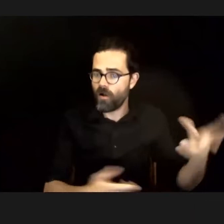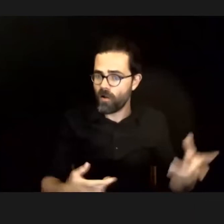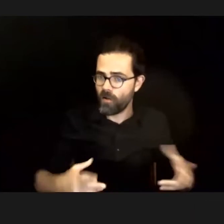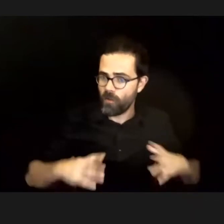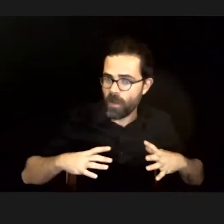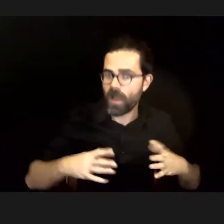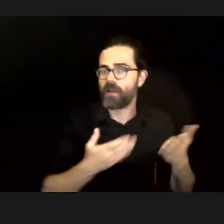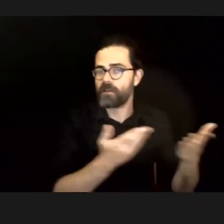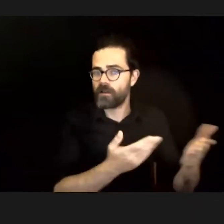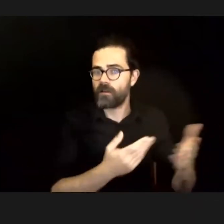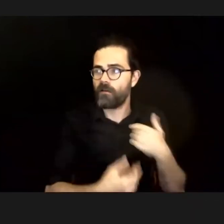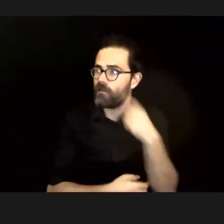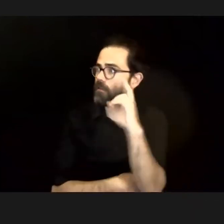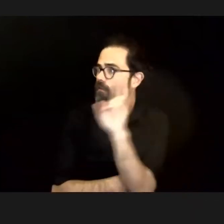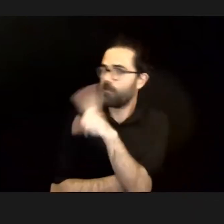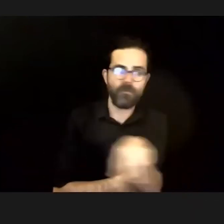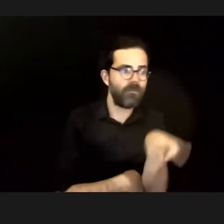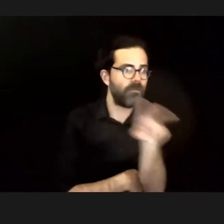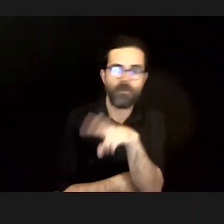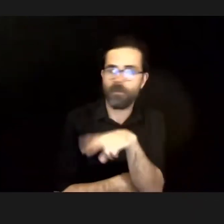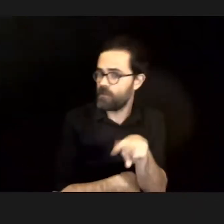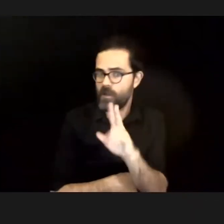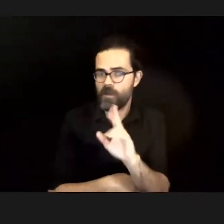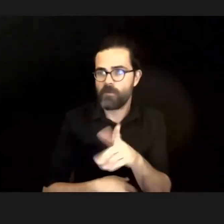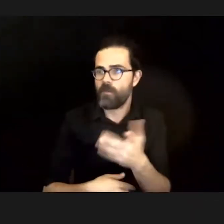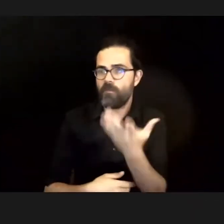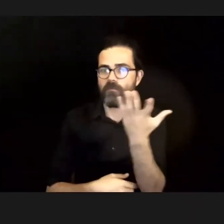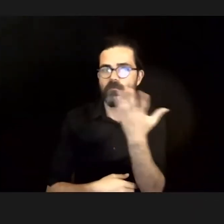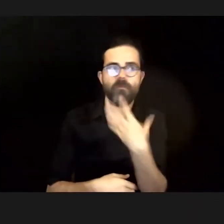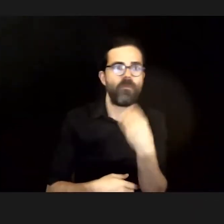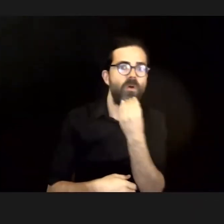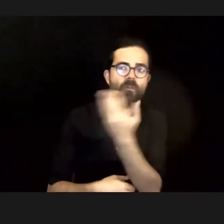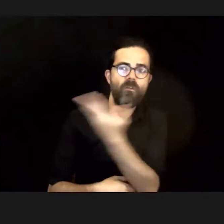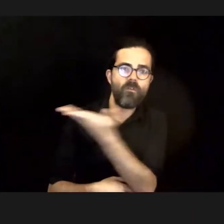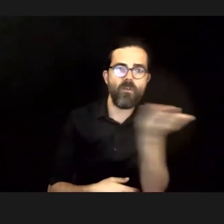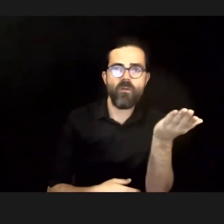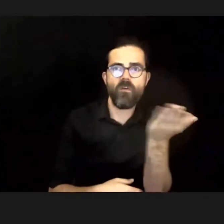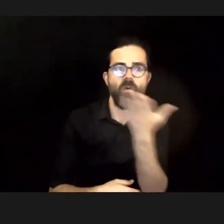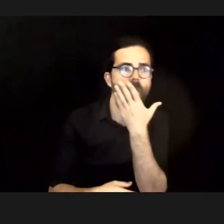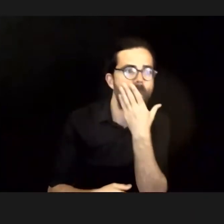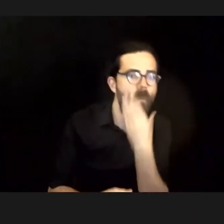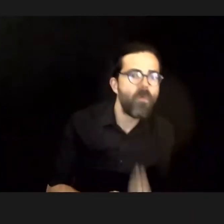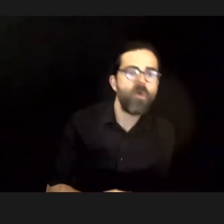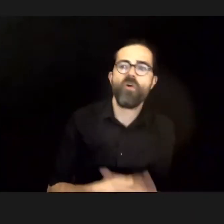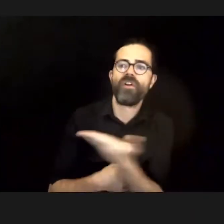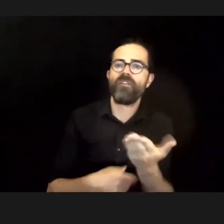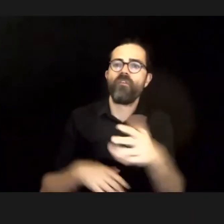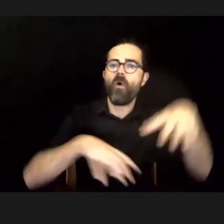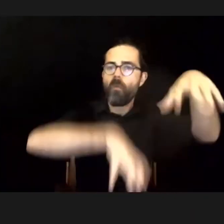beautiful panorama in that mountain destination. So